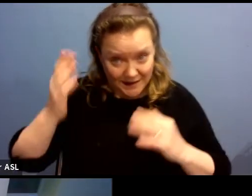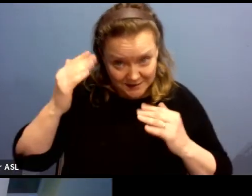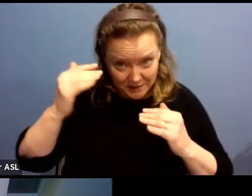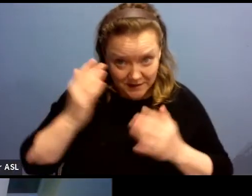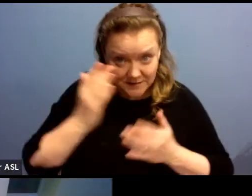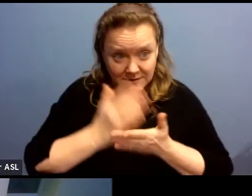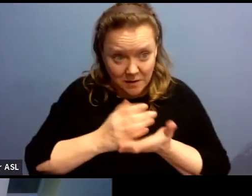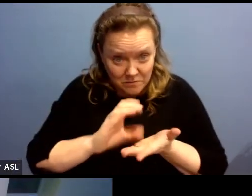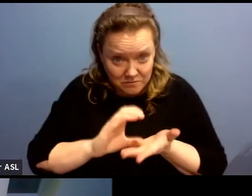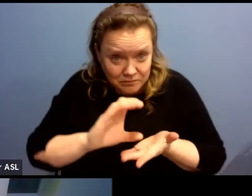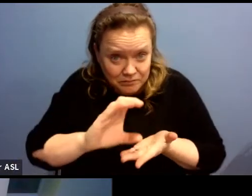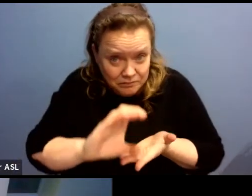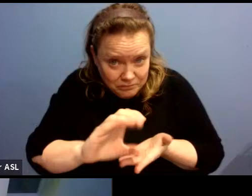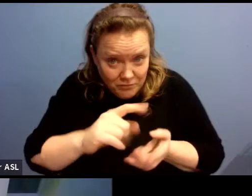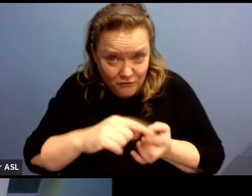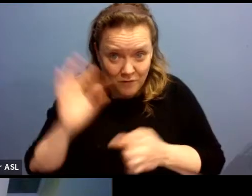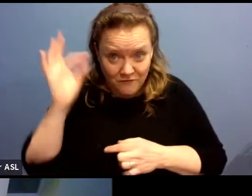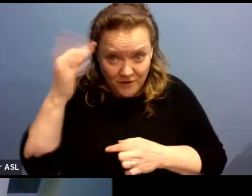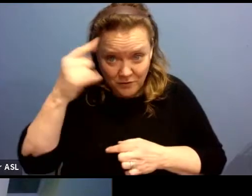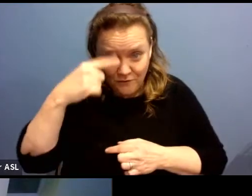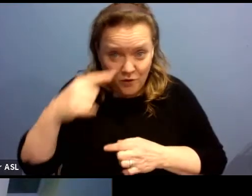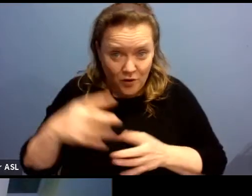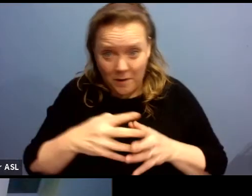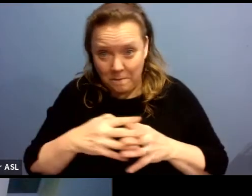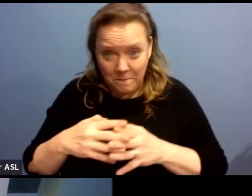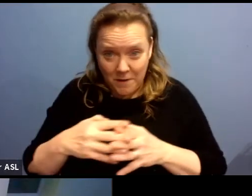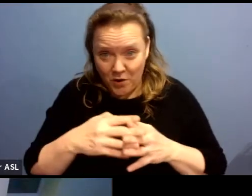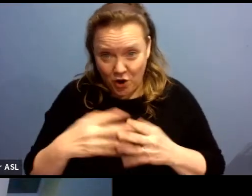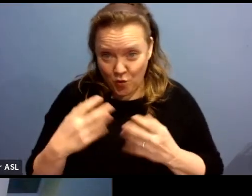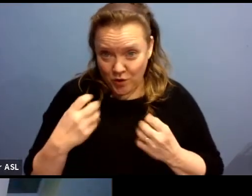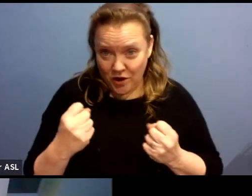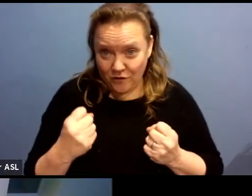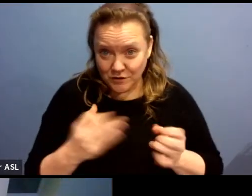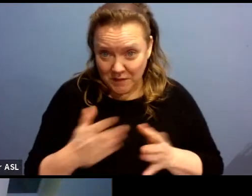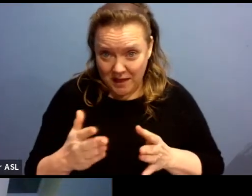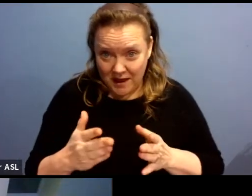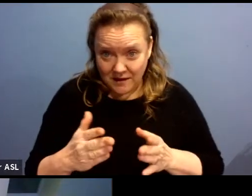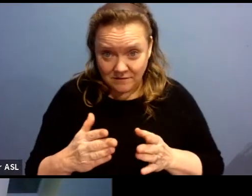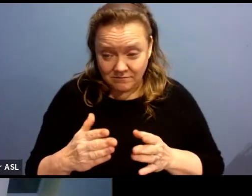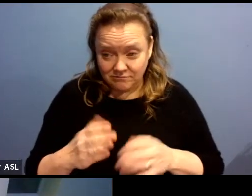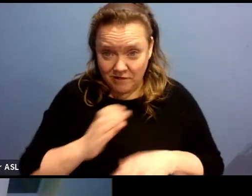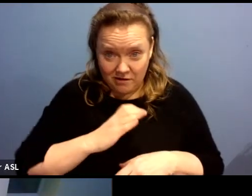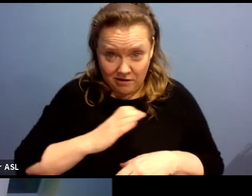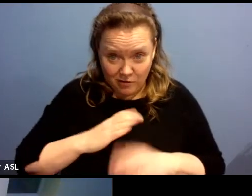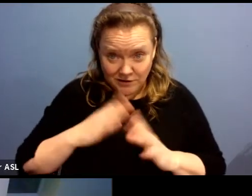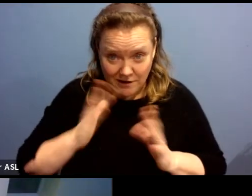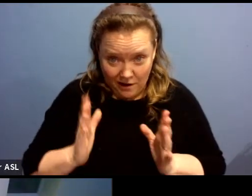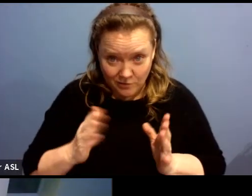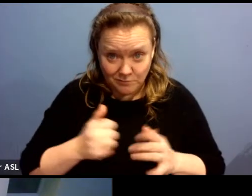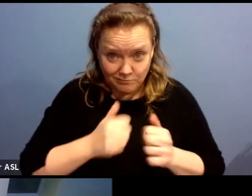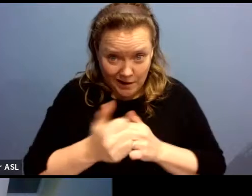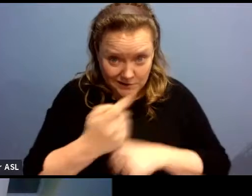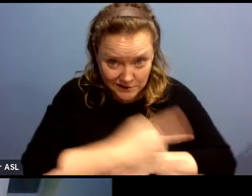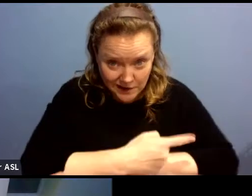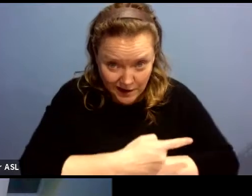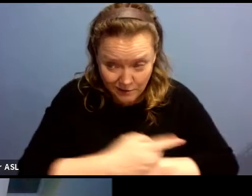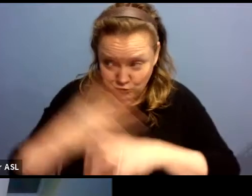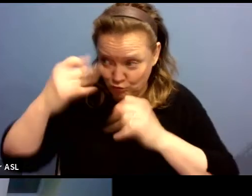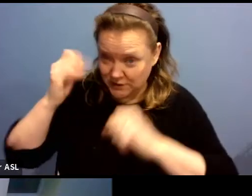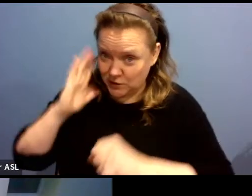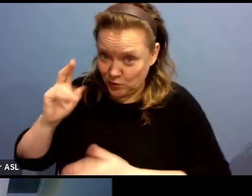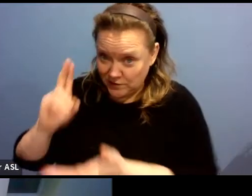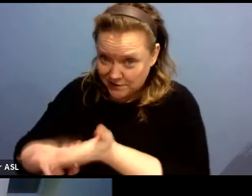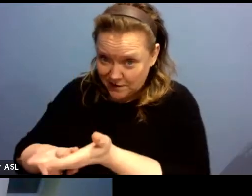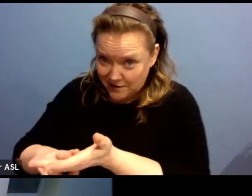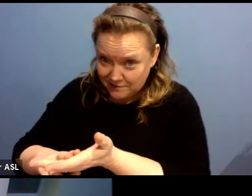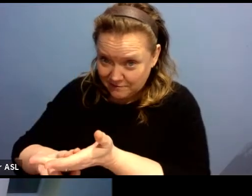federal aid from the American Recovery Plan that passed today in the House, and it is slated to be signed by the president. So that is very good